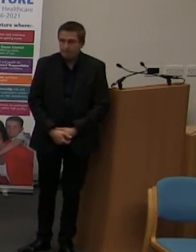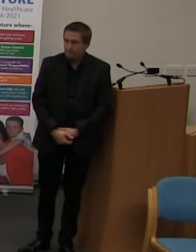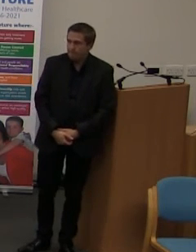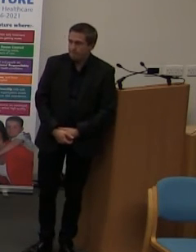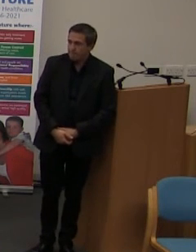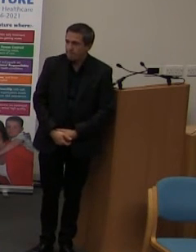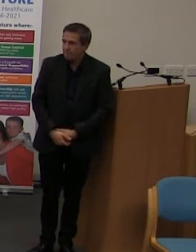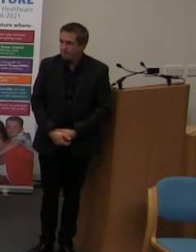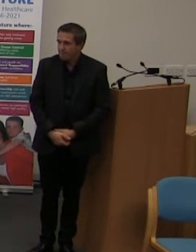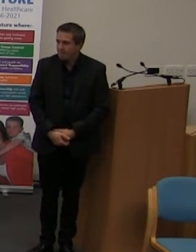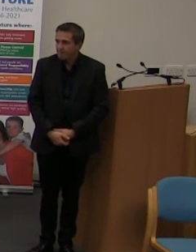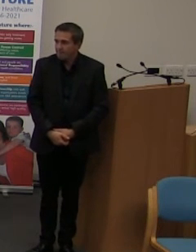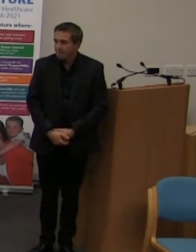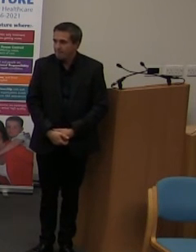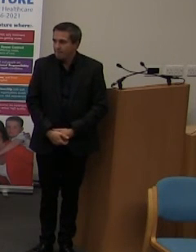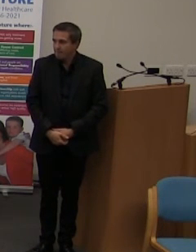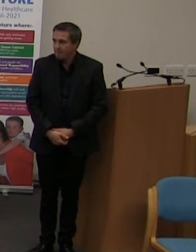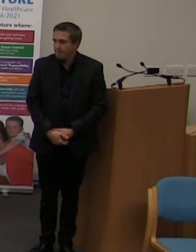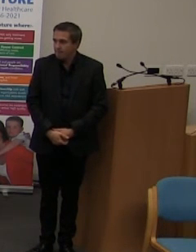Okay. Yes.